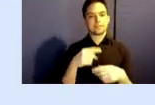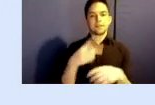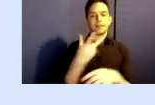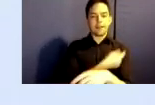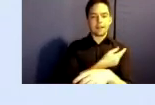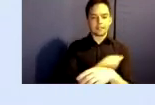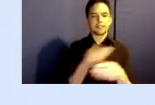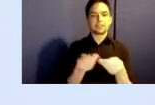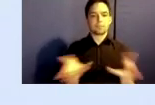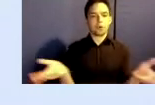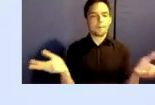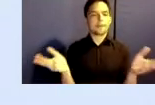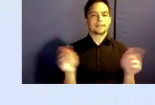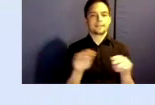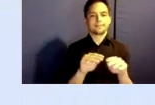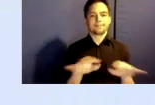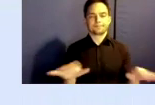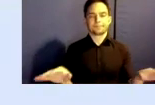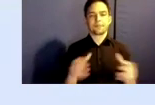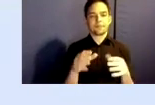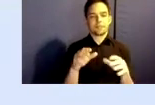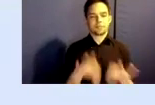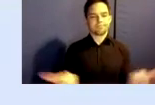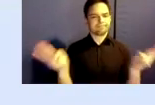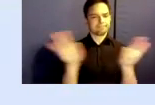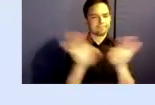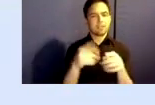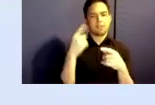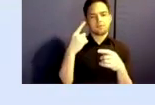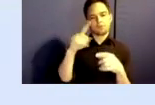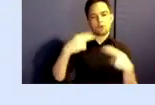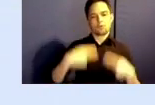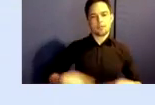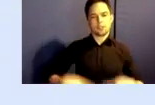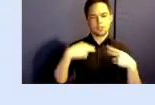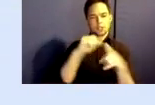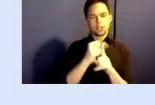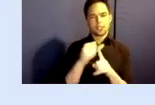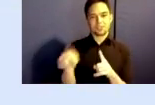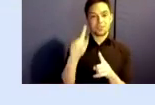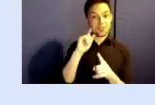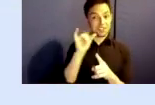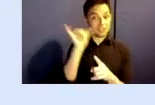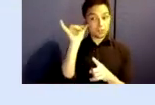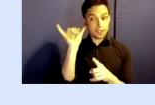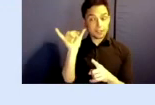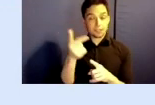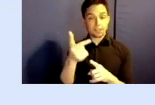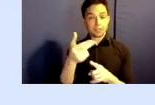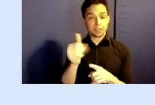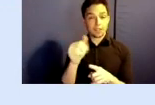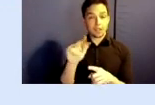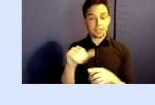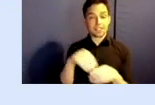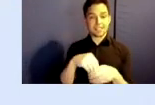is underway in multiple humanitarian contexts as we speak. I think you heard yesterday that Ghana was in the